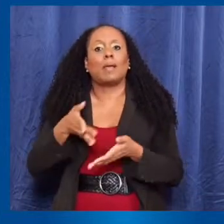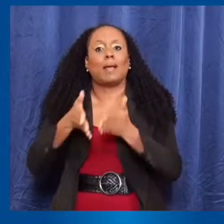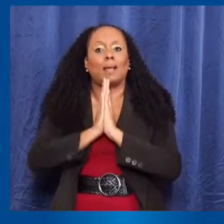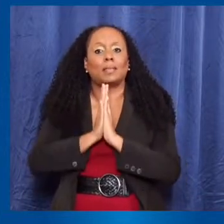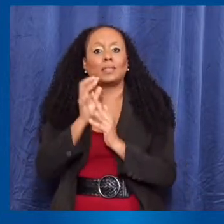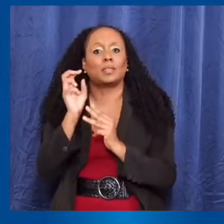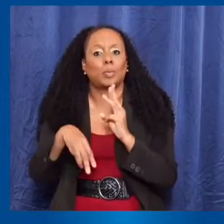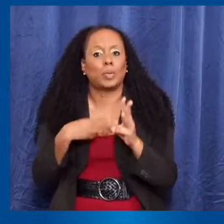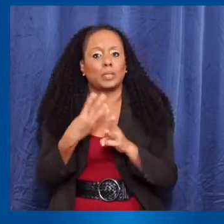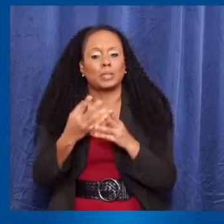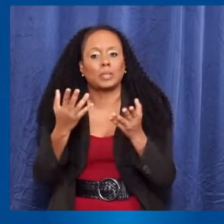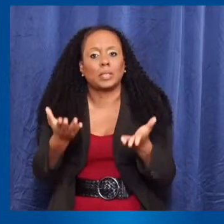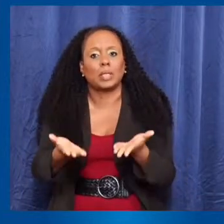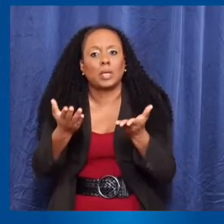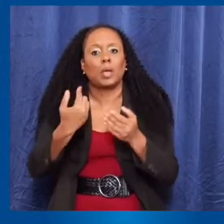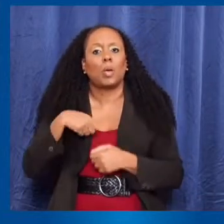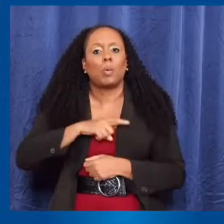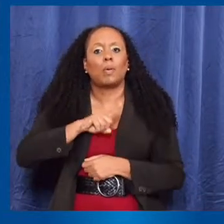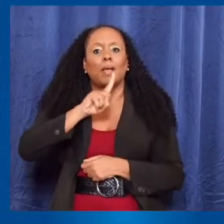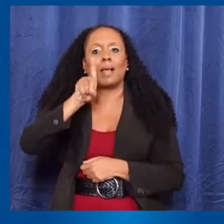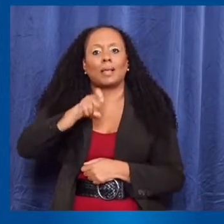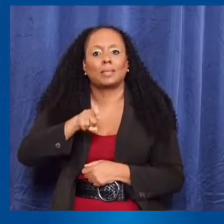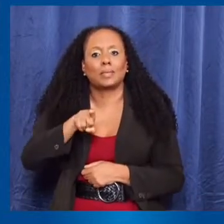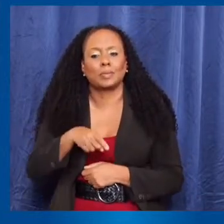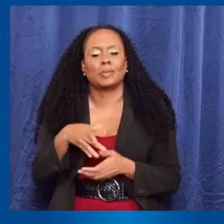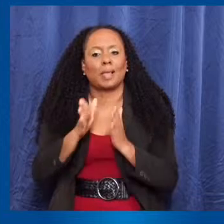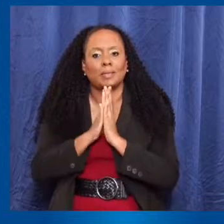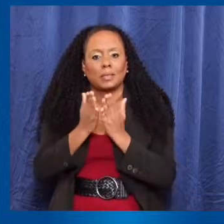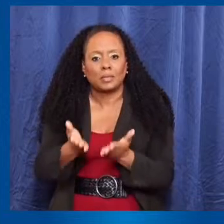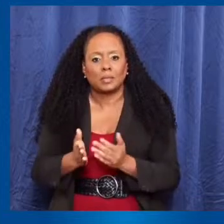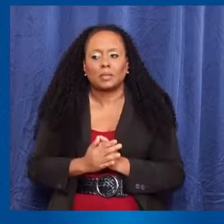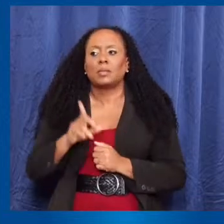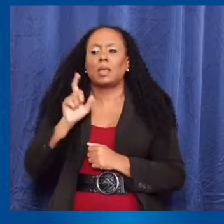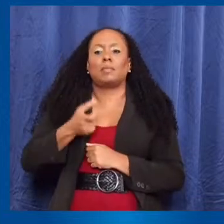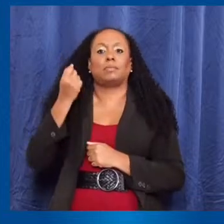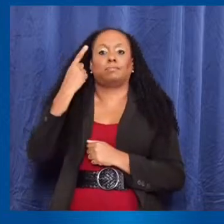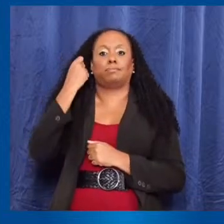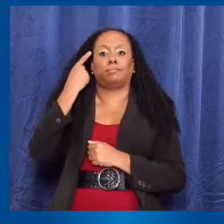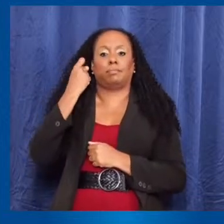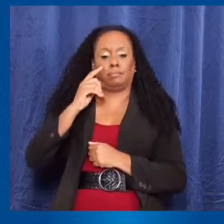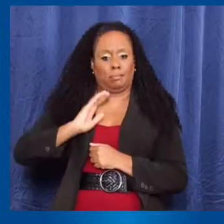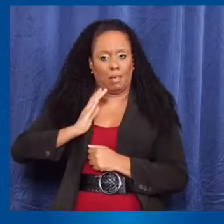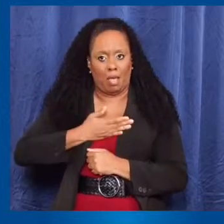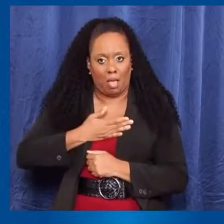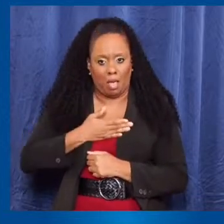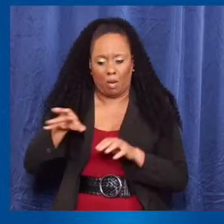now is that the world recognizes the conditions and the context within which we're